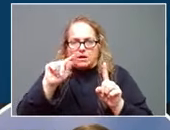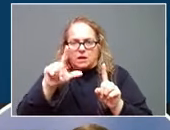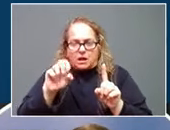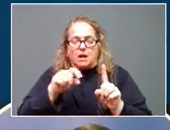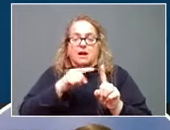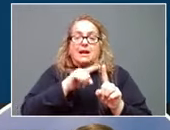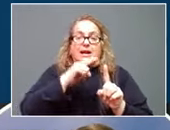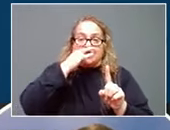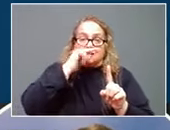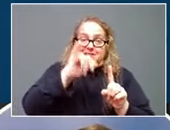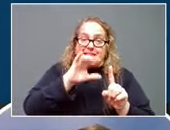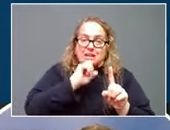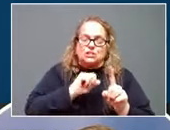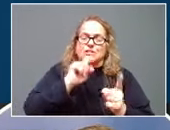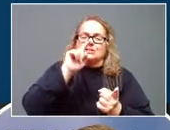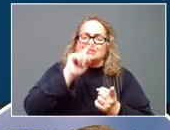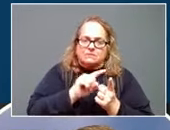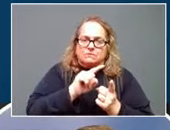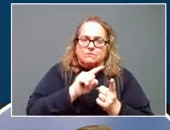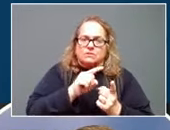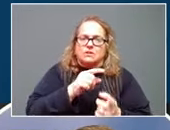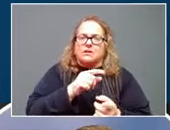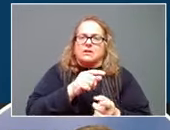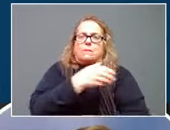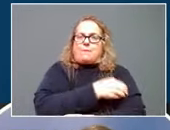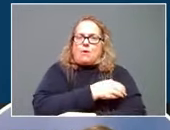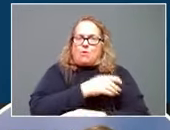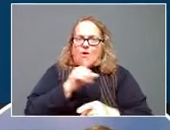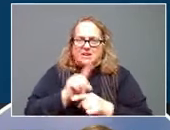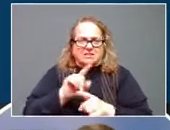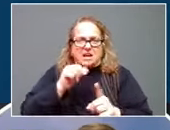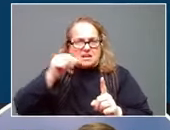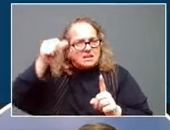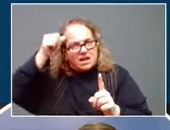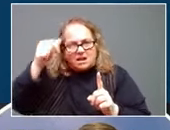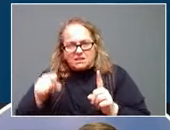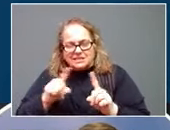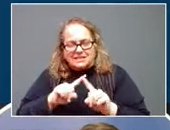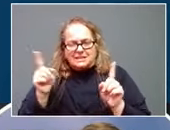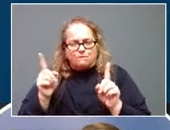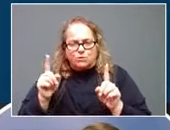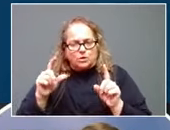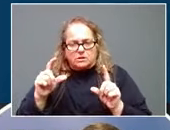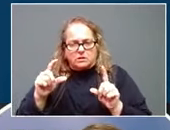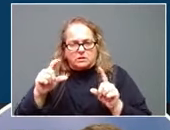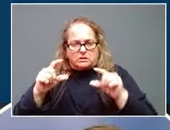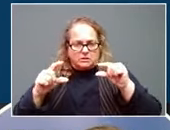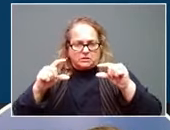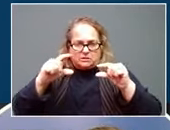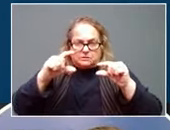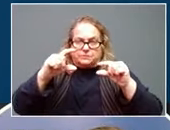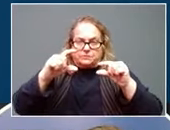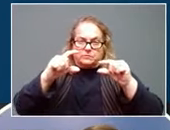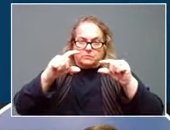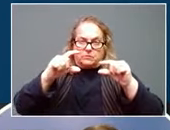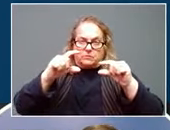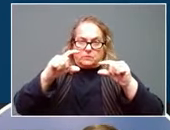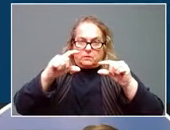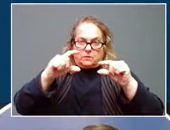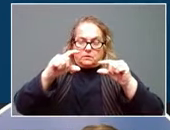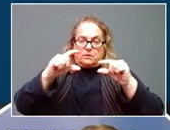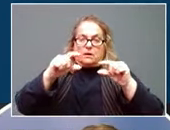that age than for 12 and up. You know, the adults and older children, it's even the